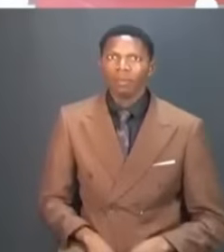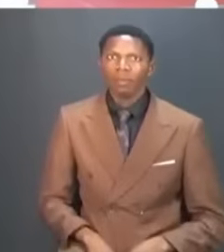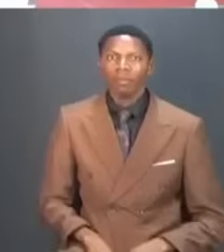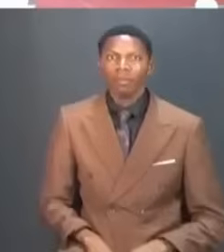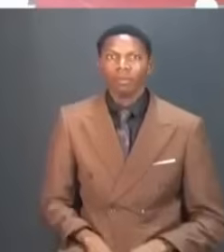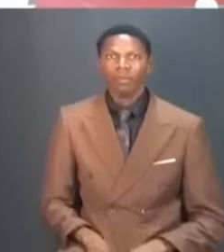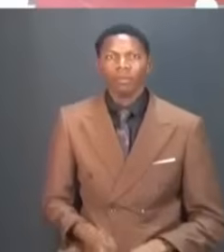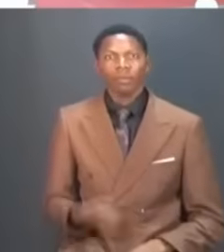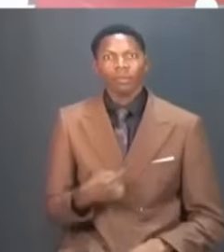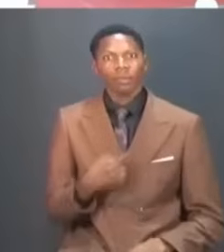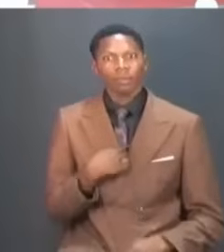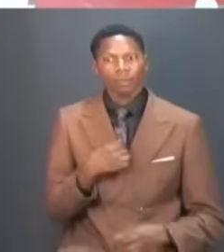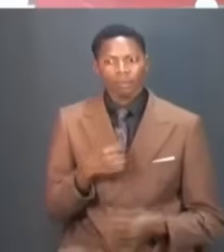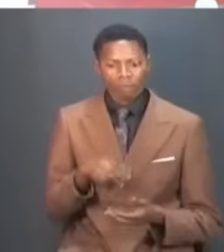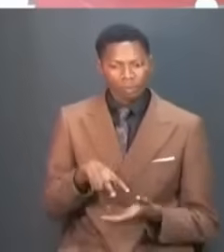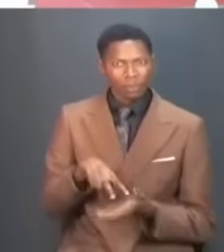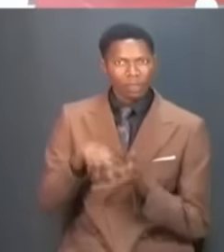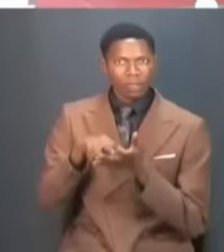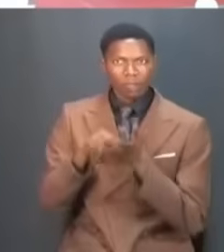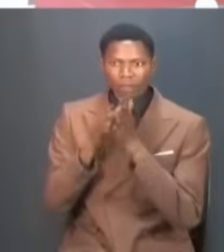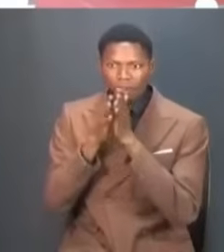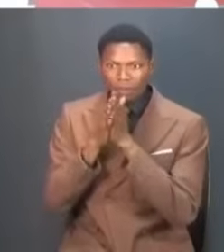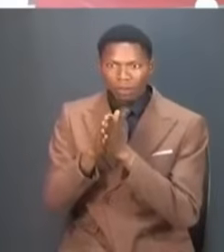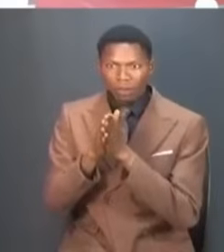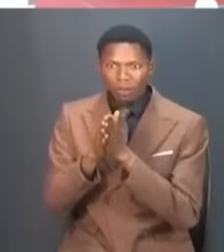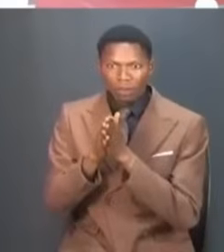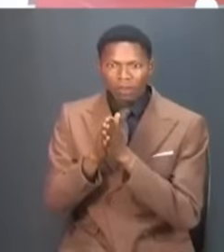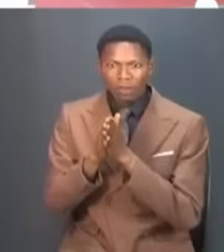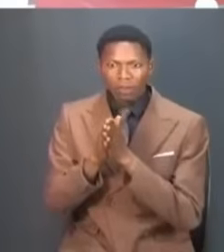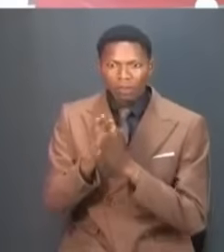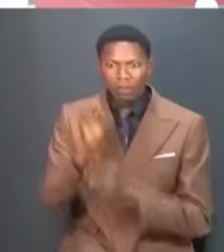I rise to ask the Minister for Agri